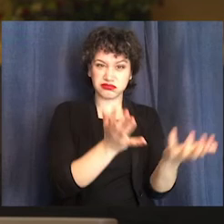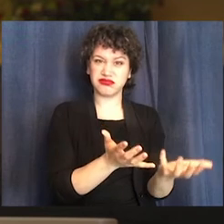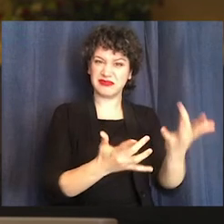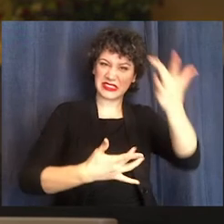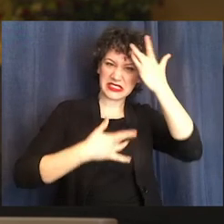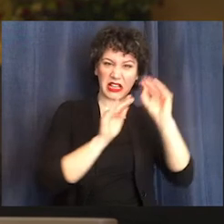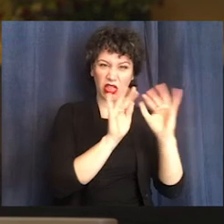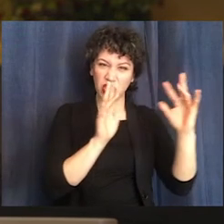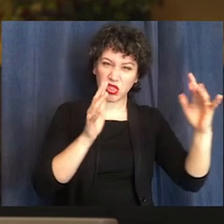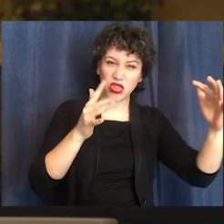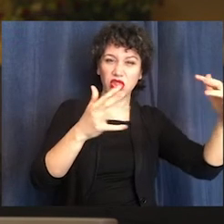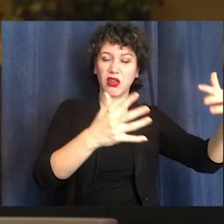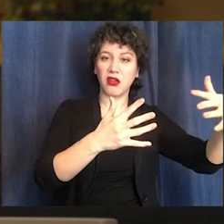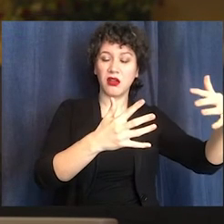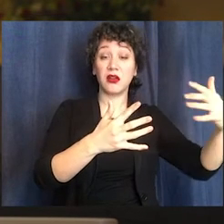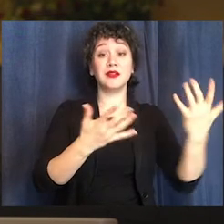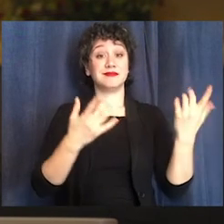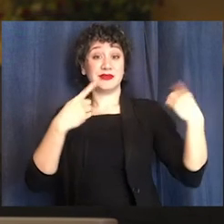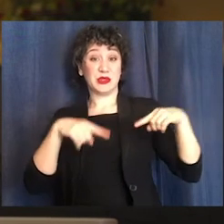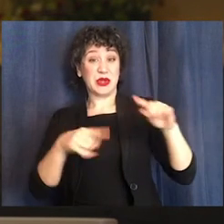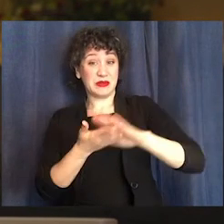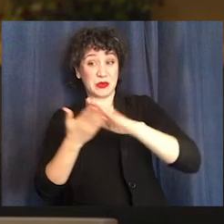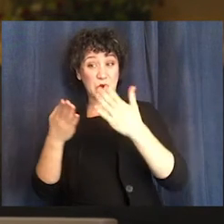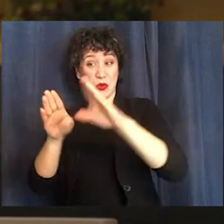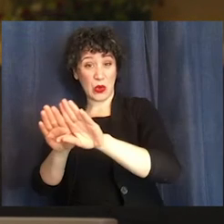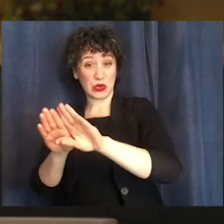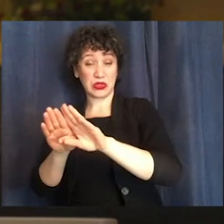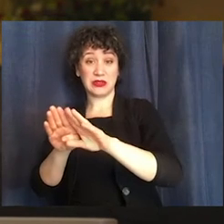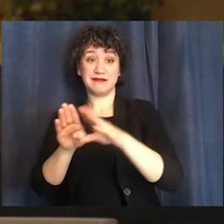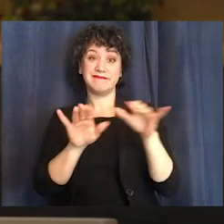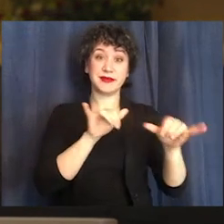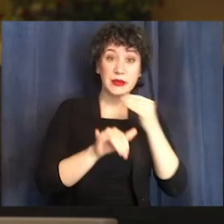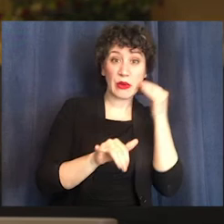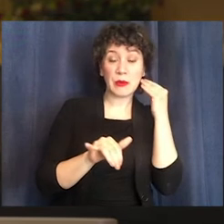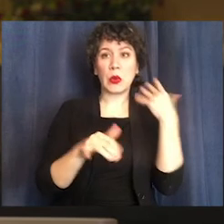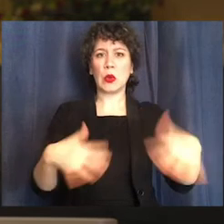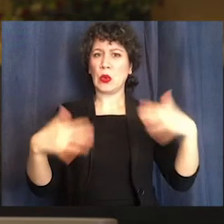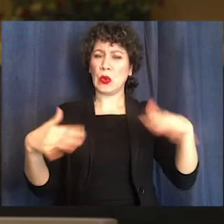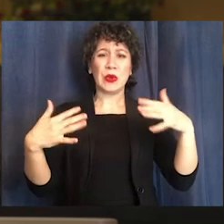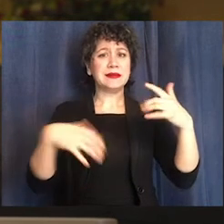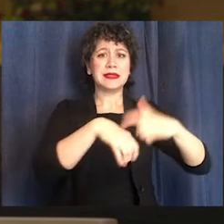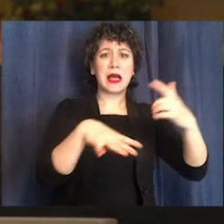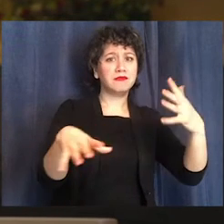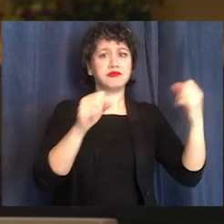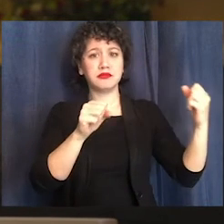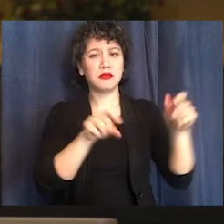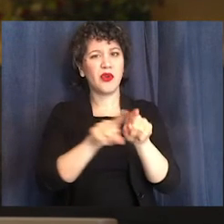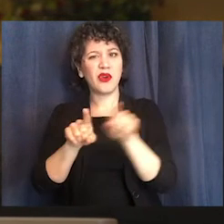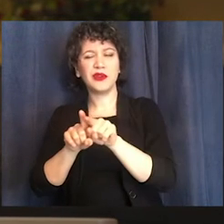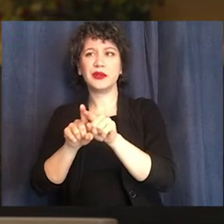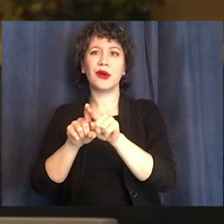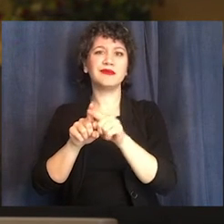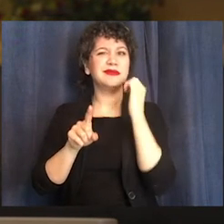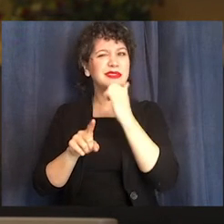time during the school closure and lockdown has been surreal. It has zoomed by day, with a